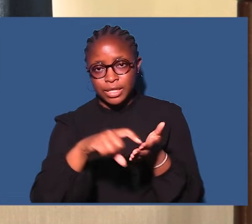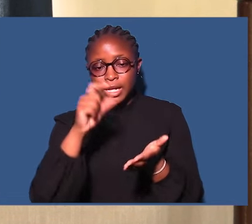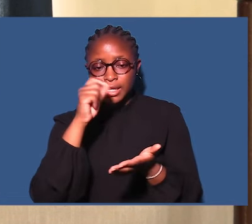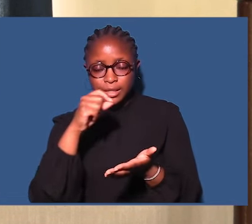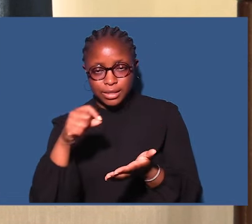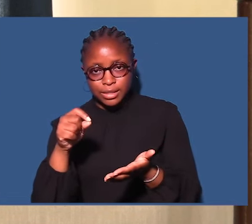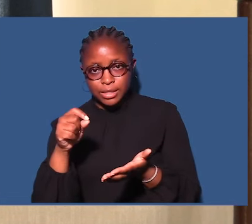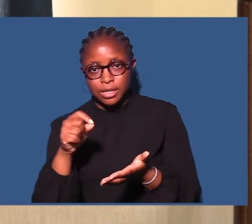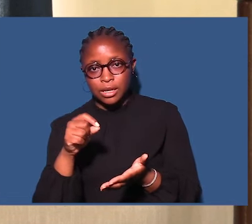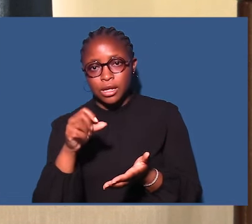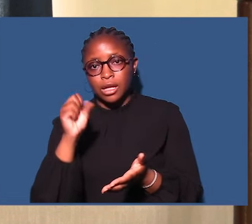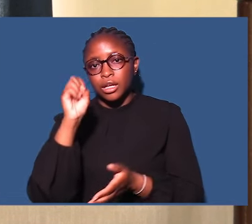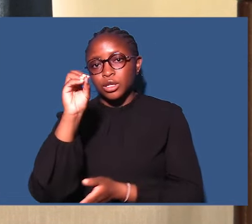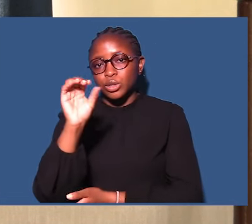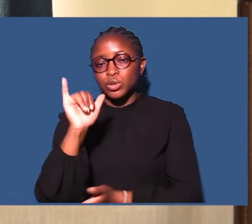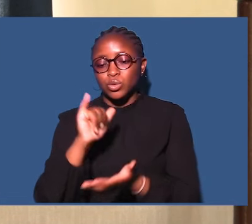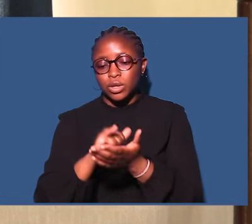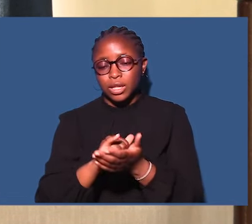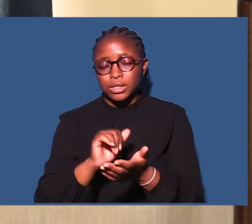so that even when we go